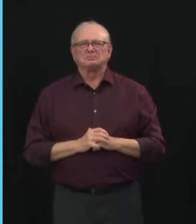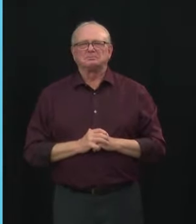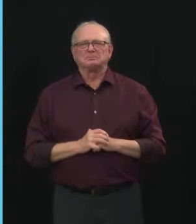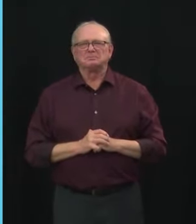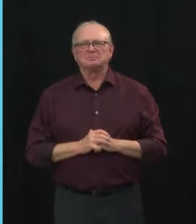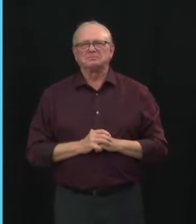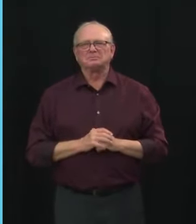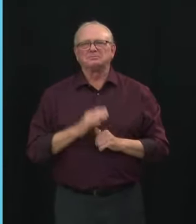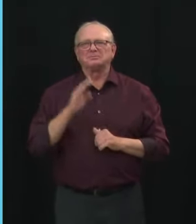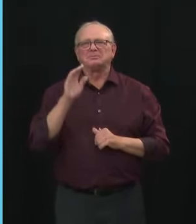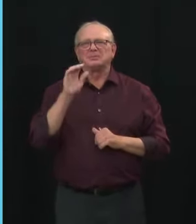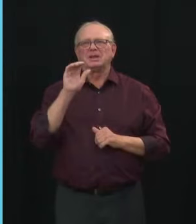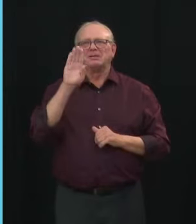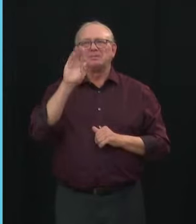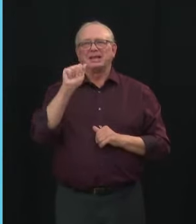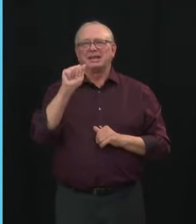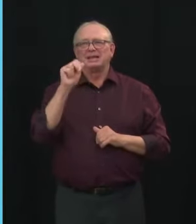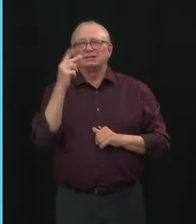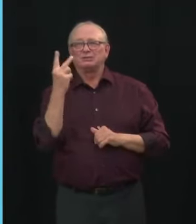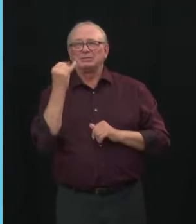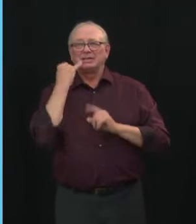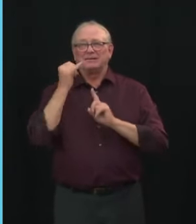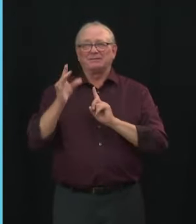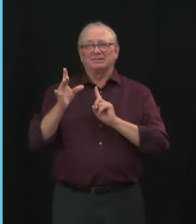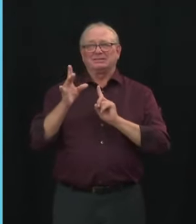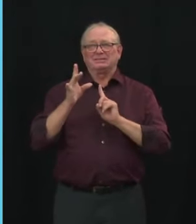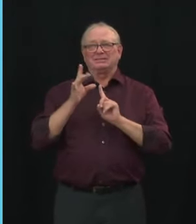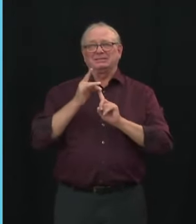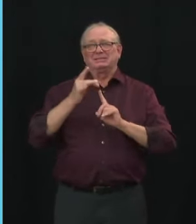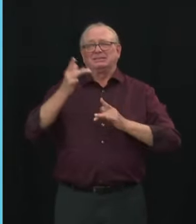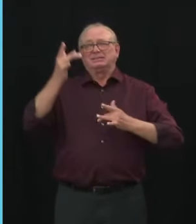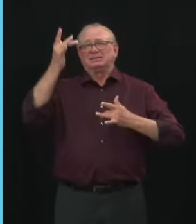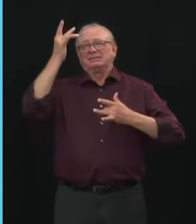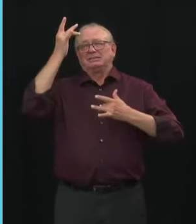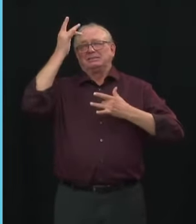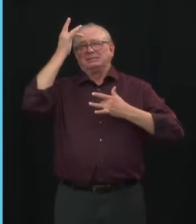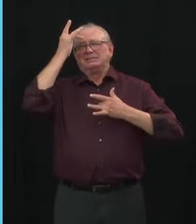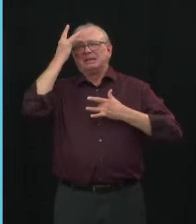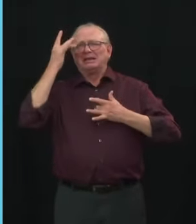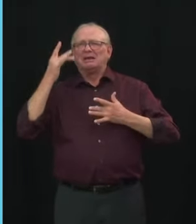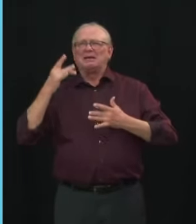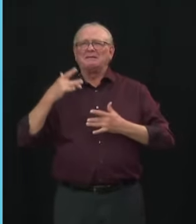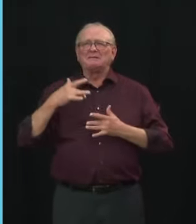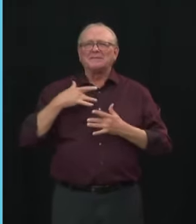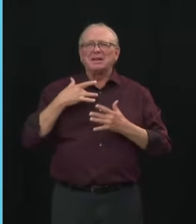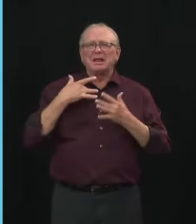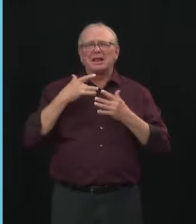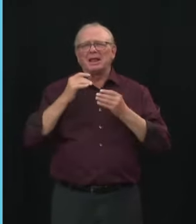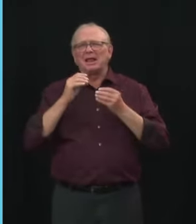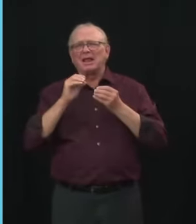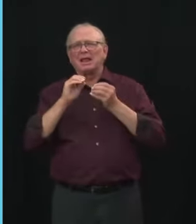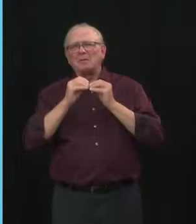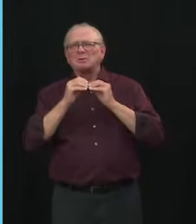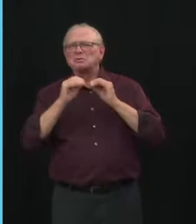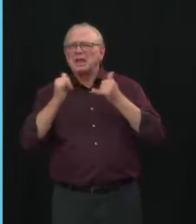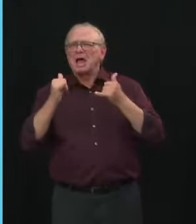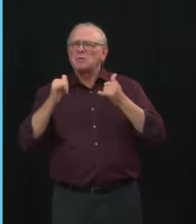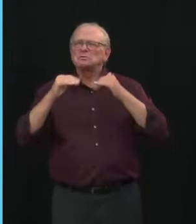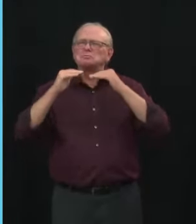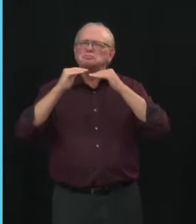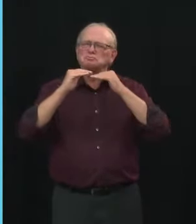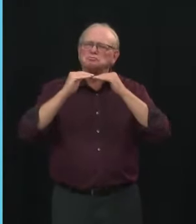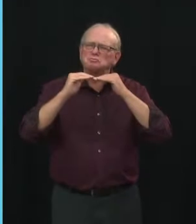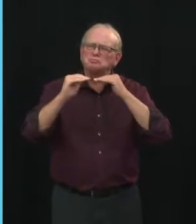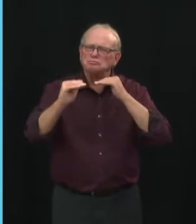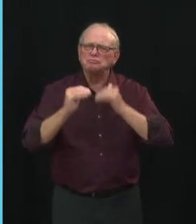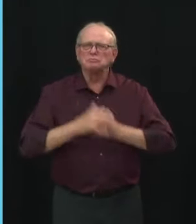BA2 infections may be at a plateau. The average positivity rate of PCR tests completed over the past 7 days